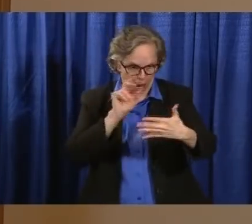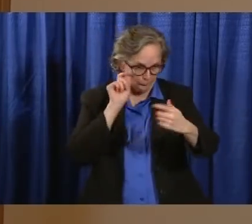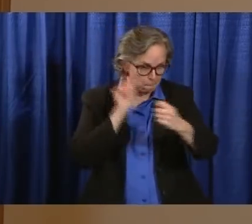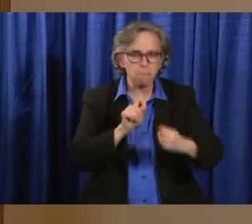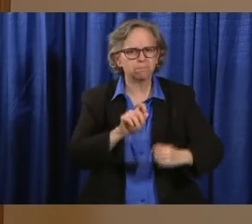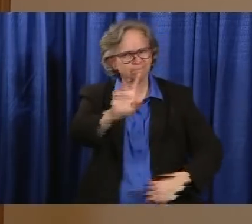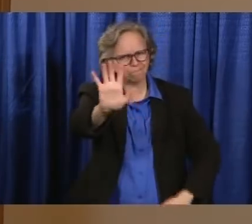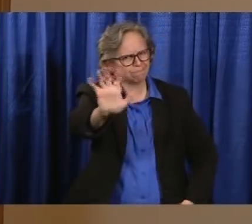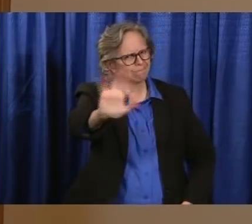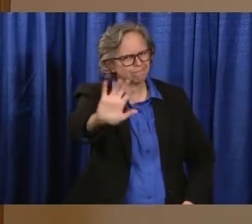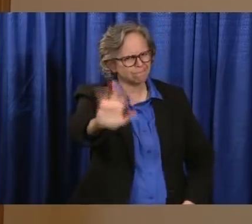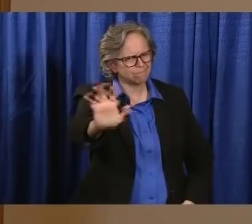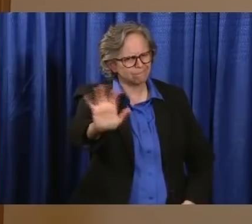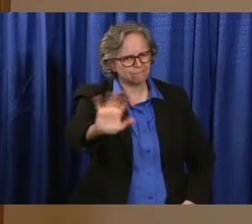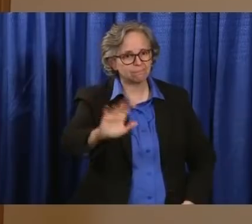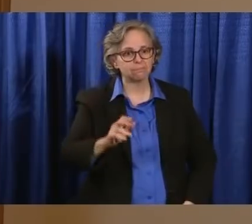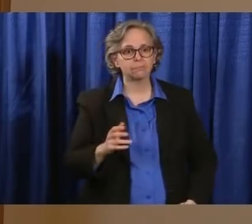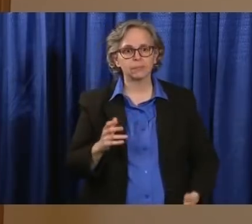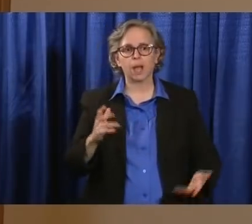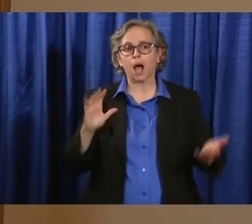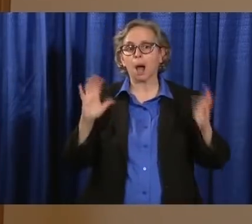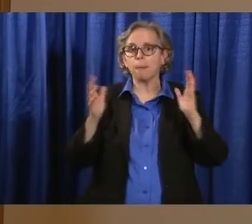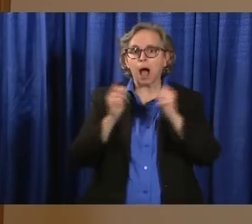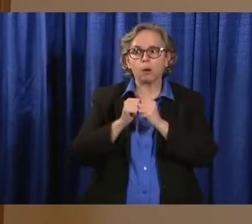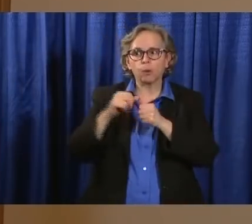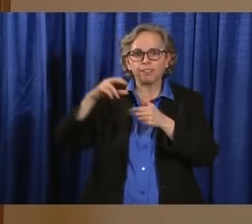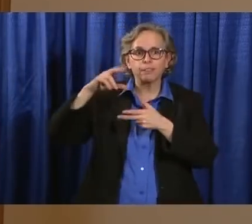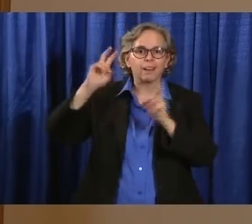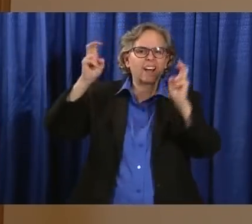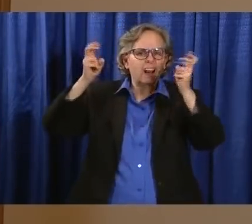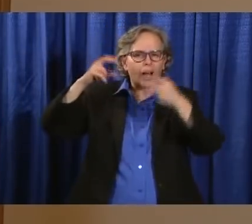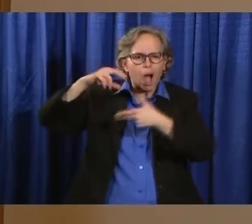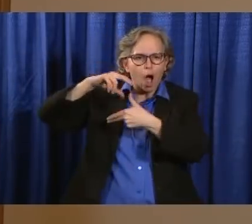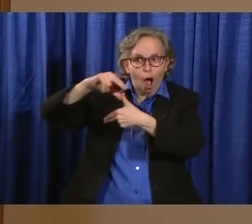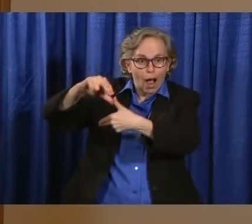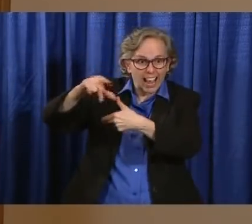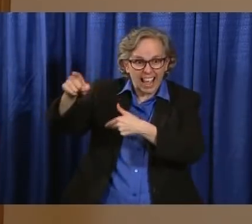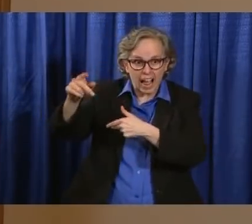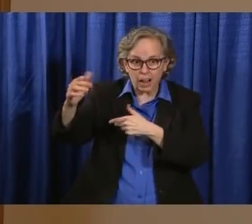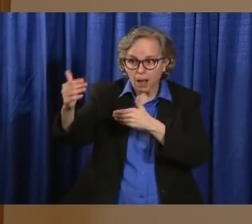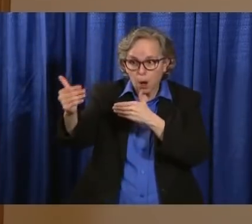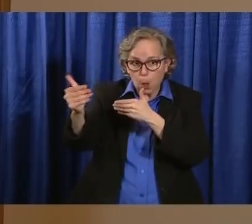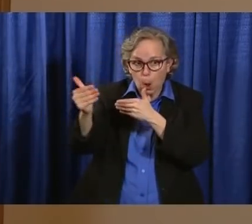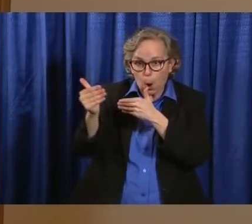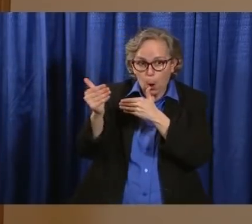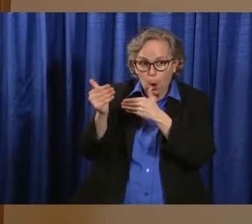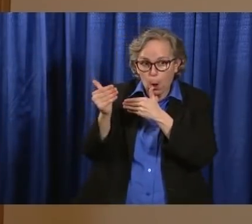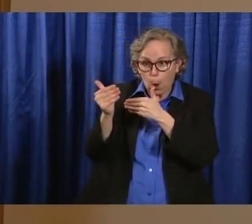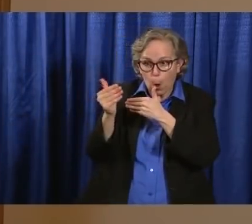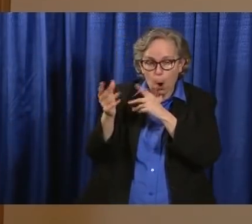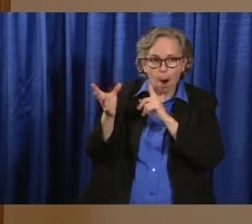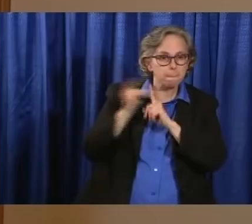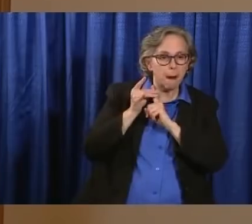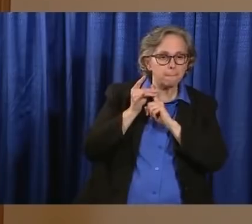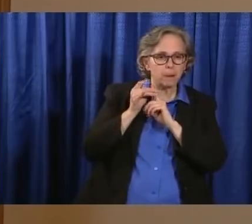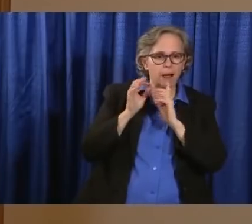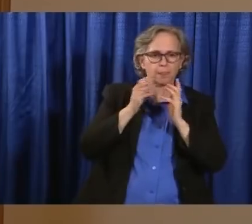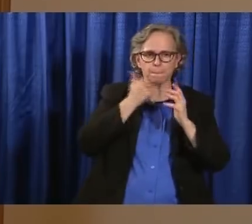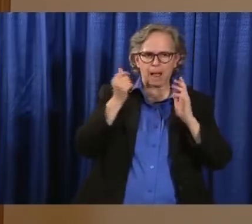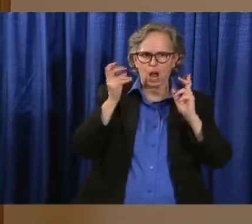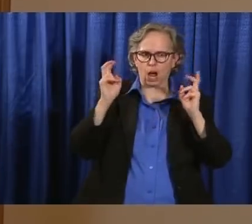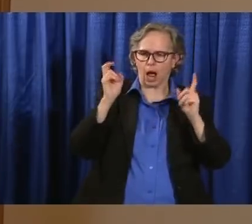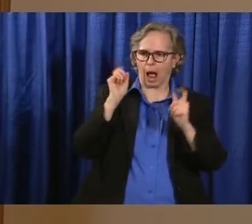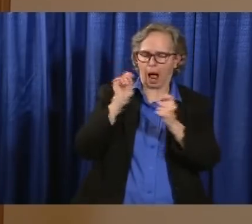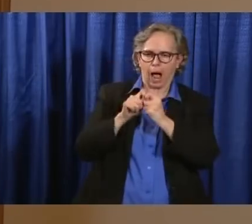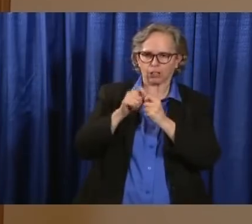of hurricanes. It gets more refined with time, but it's based on assumptions that are incomplete by the nature